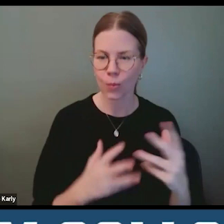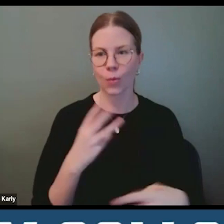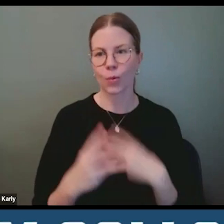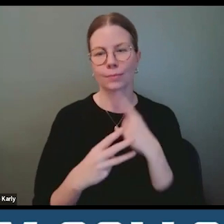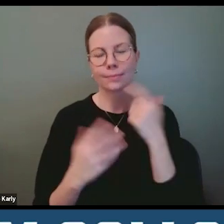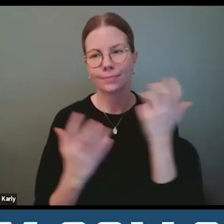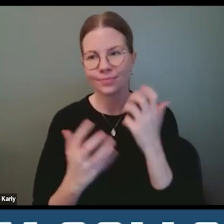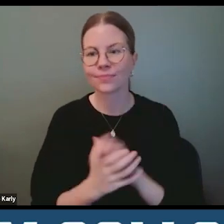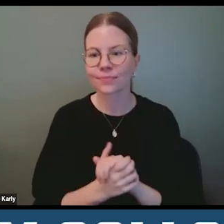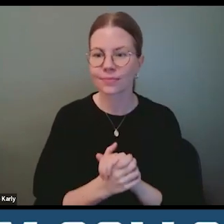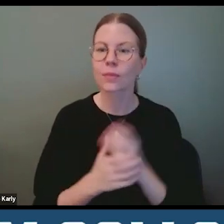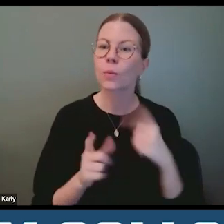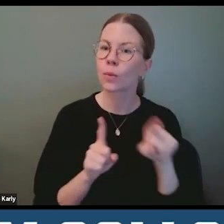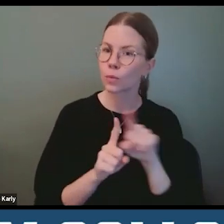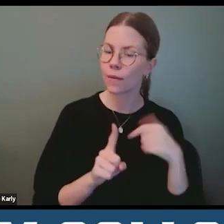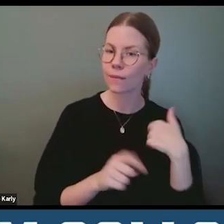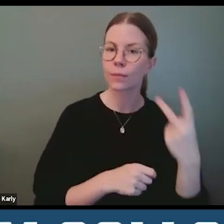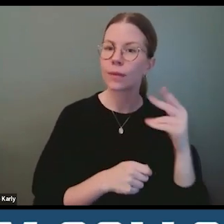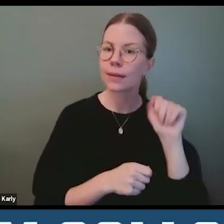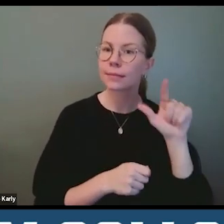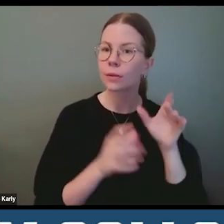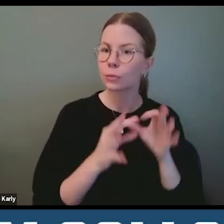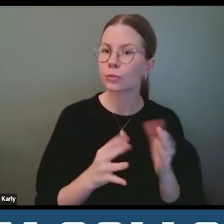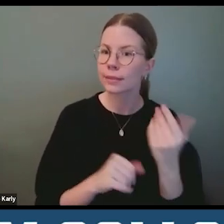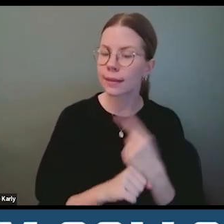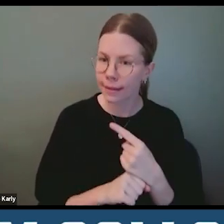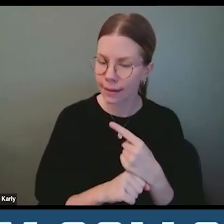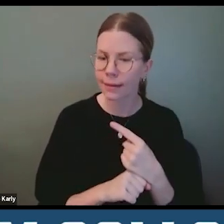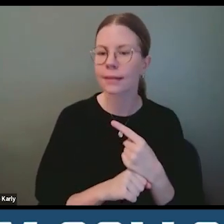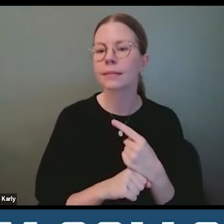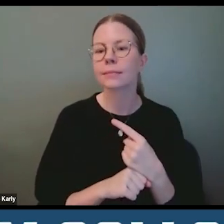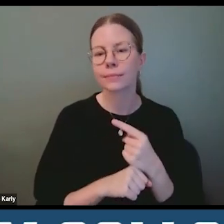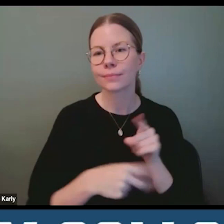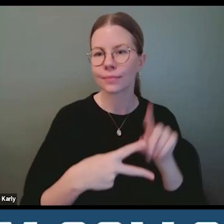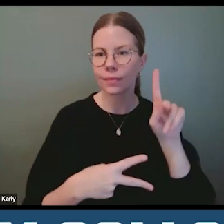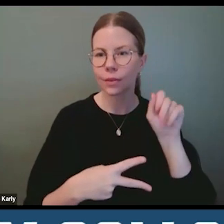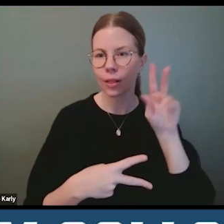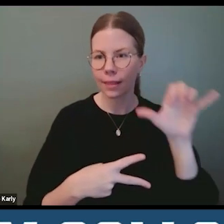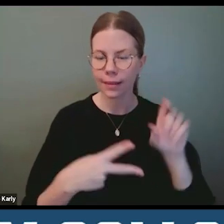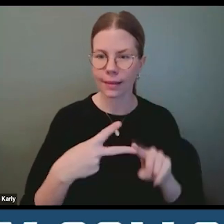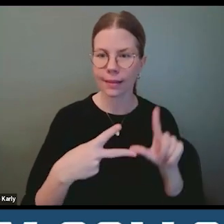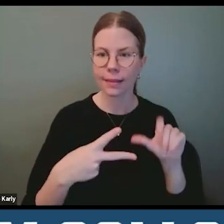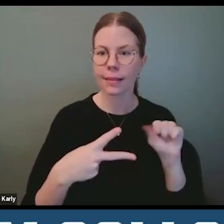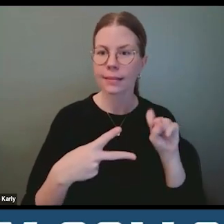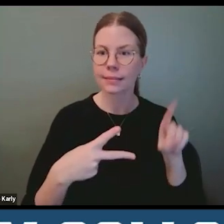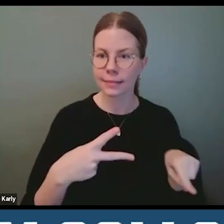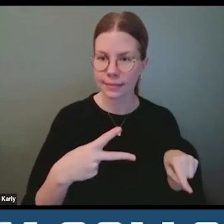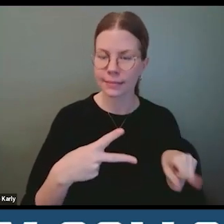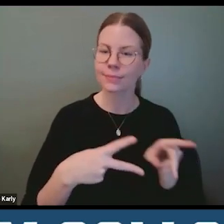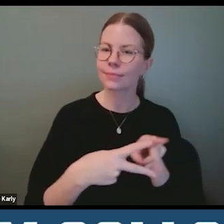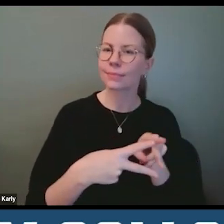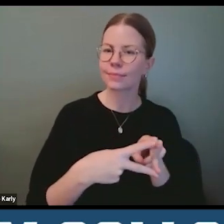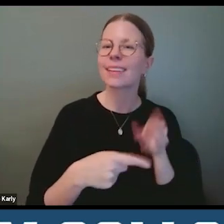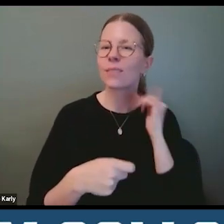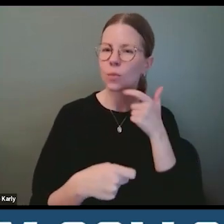offering American Sign Language interpretation for today's talks, and our sign language interpreters are Carly and Liz. They should appear as panelists